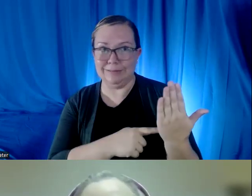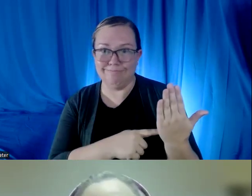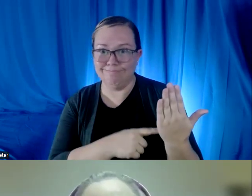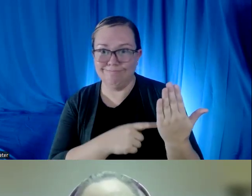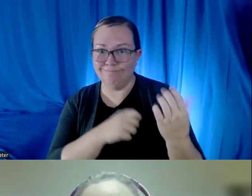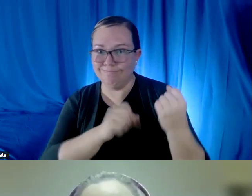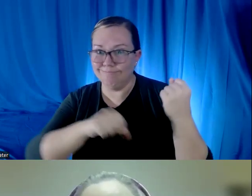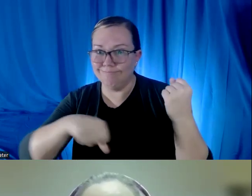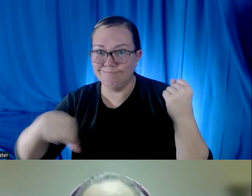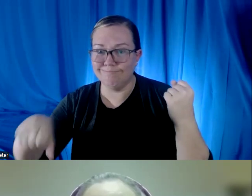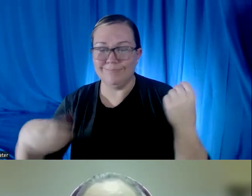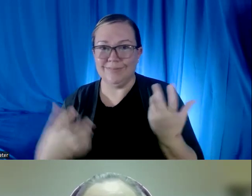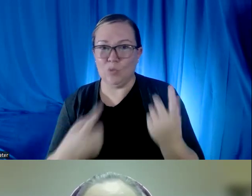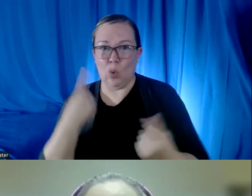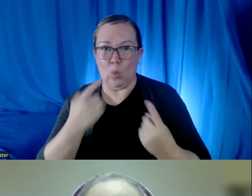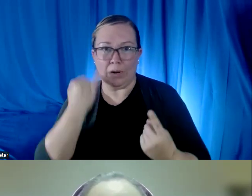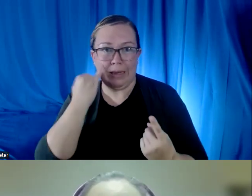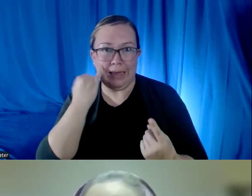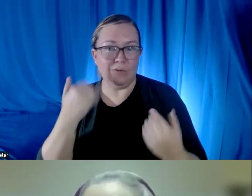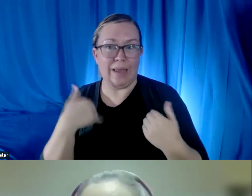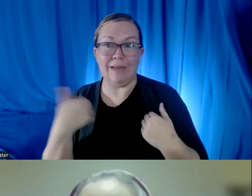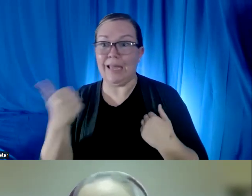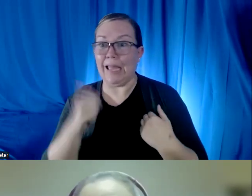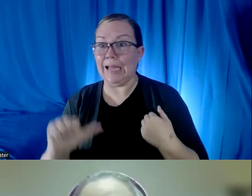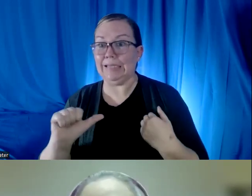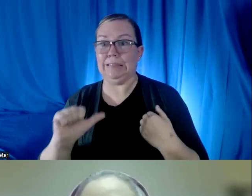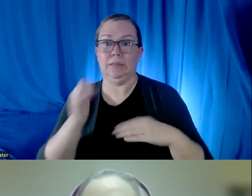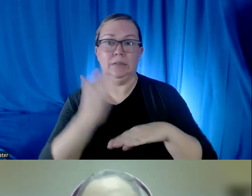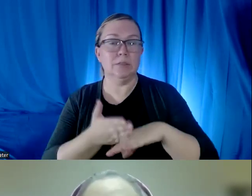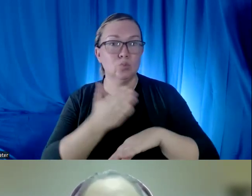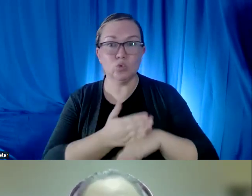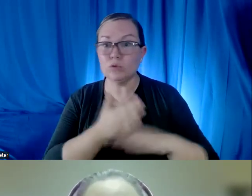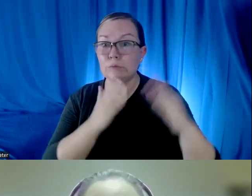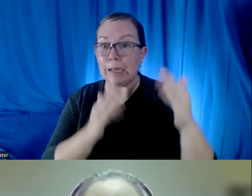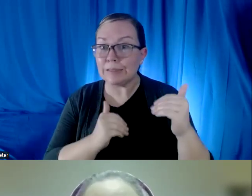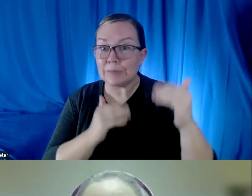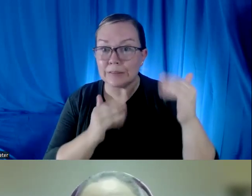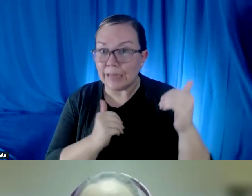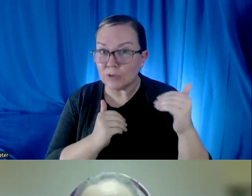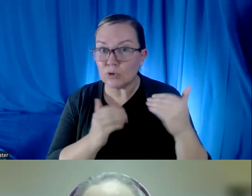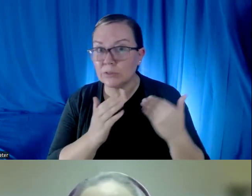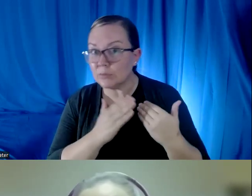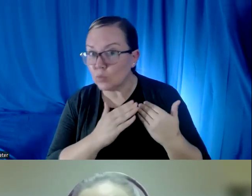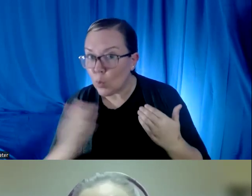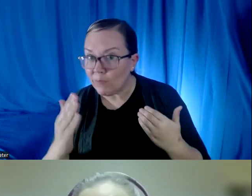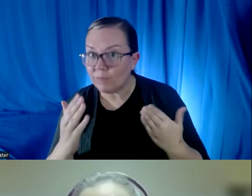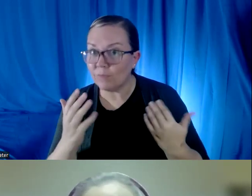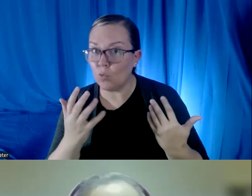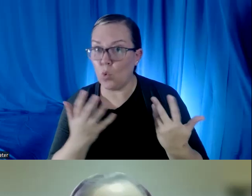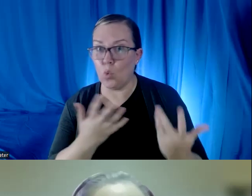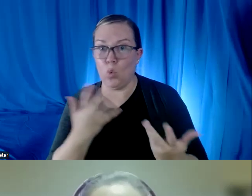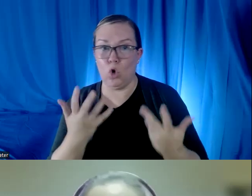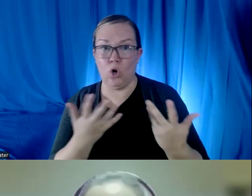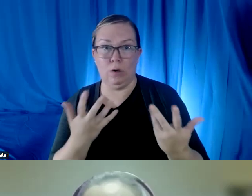end. So I'm wondering if we have any improved expectations moving forward